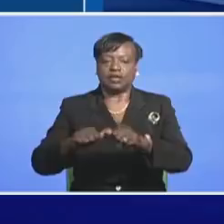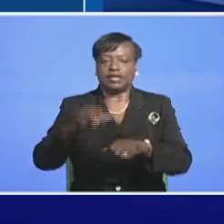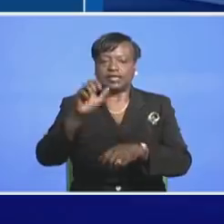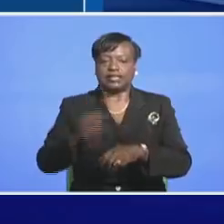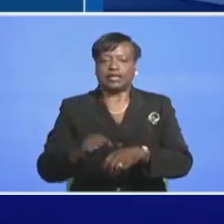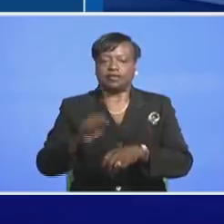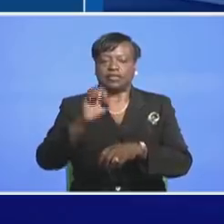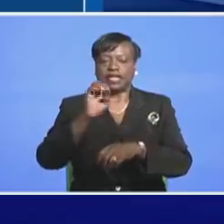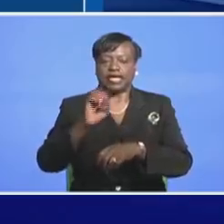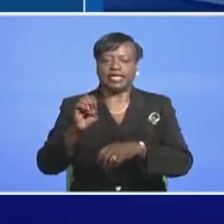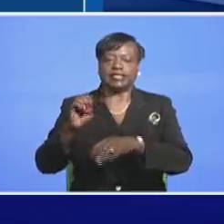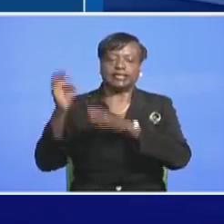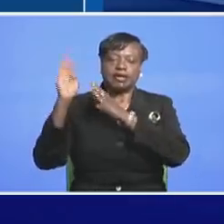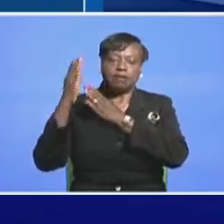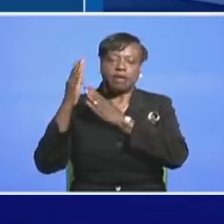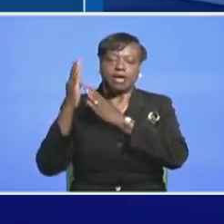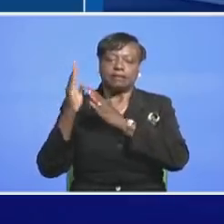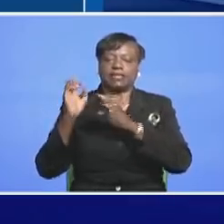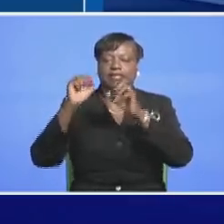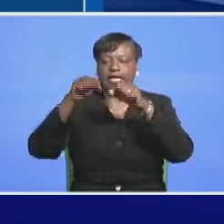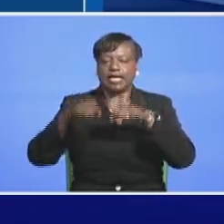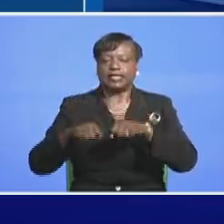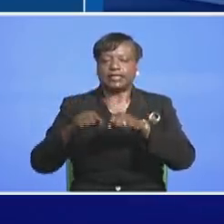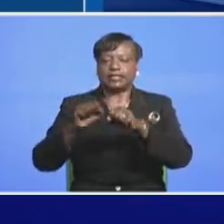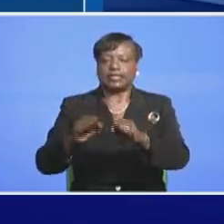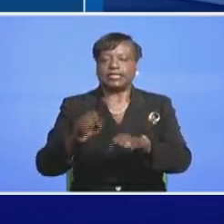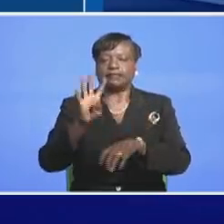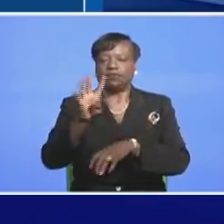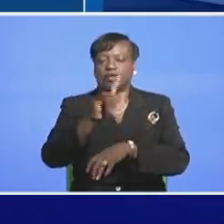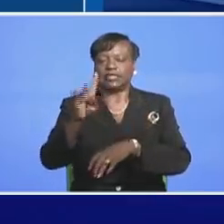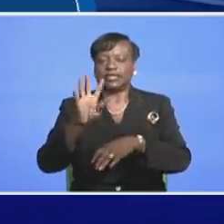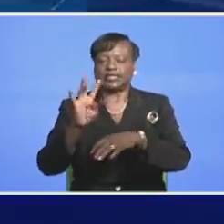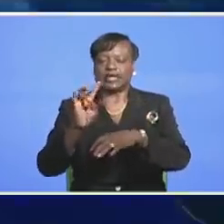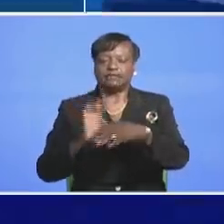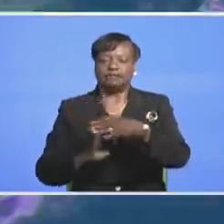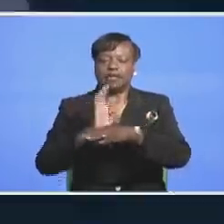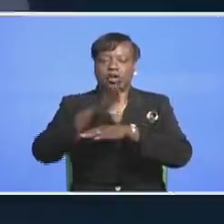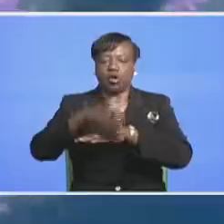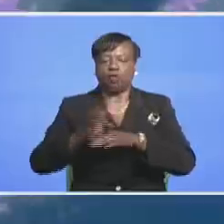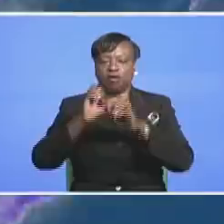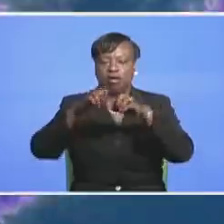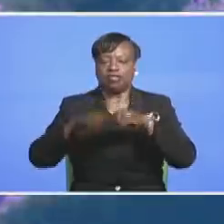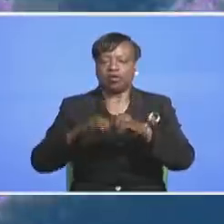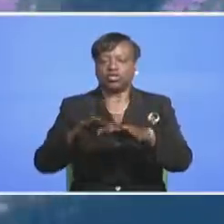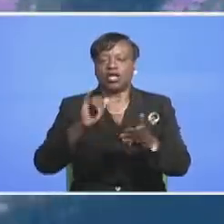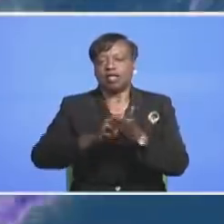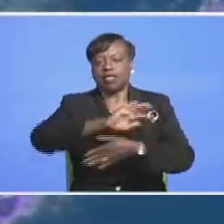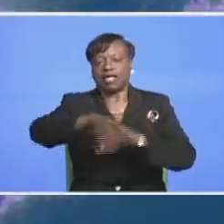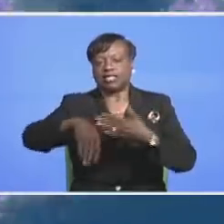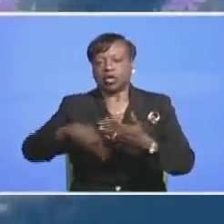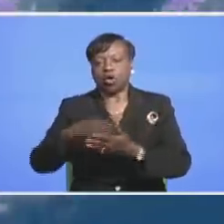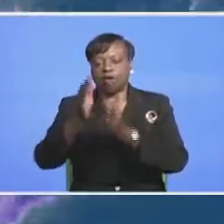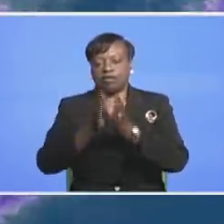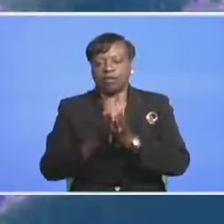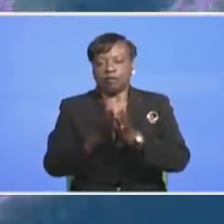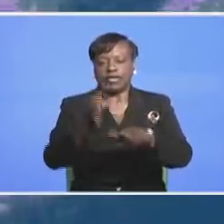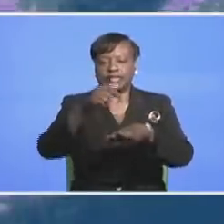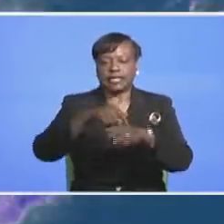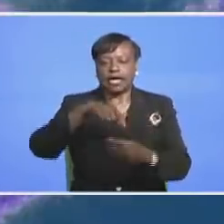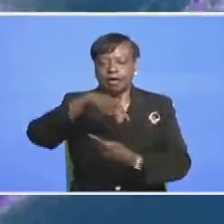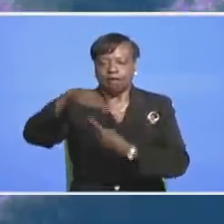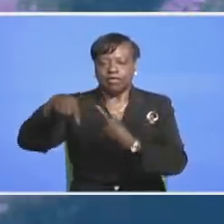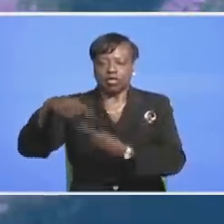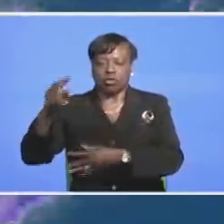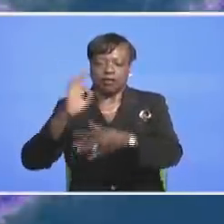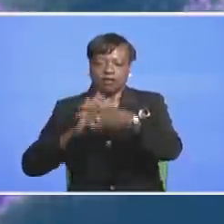15 to 20 knots. And the wave heights rough at 4 to 7 feet over the ocean. And that's going to do it for your boating forecast. It is time now for your travel